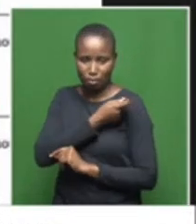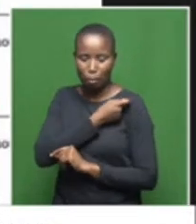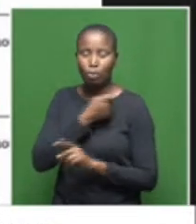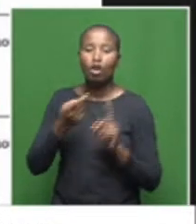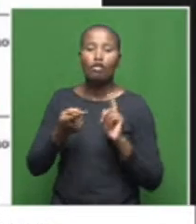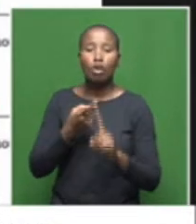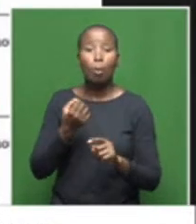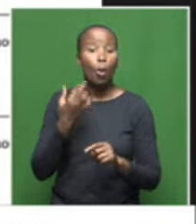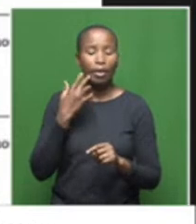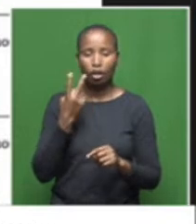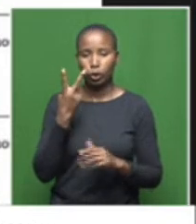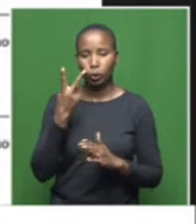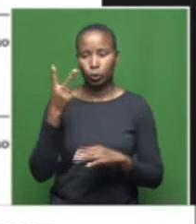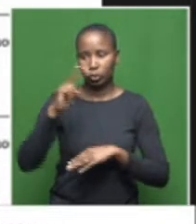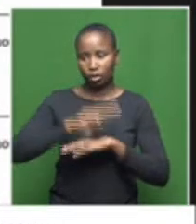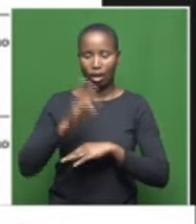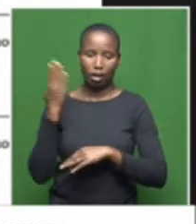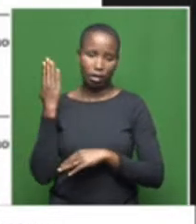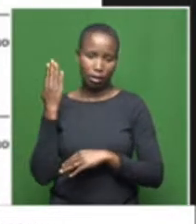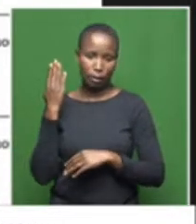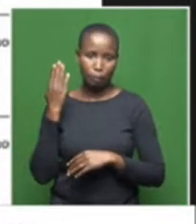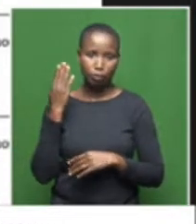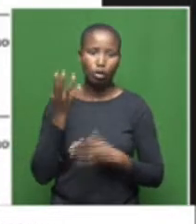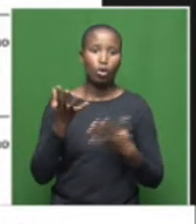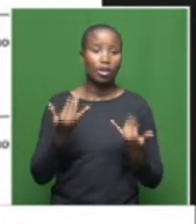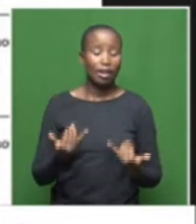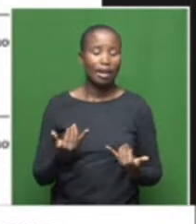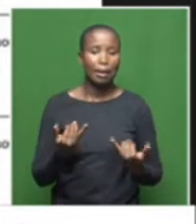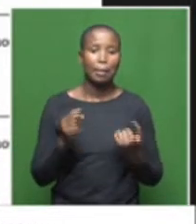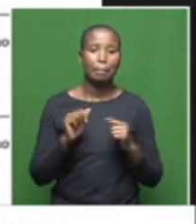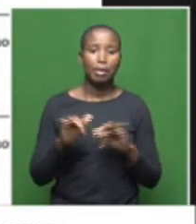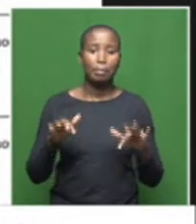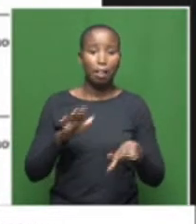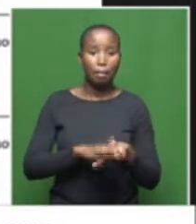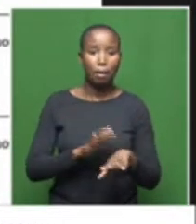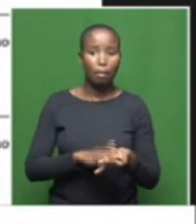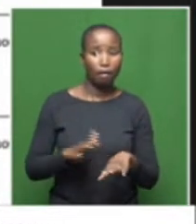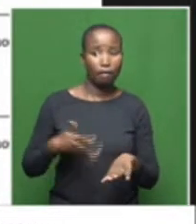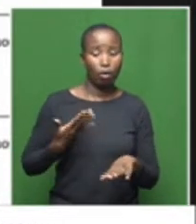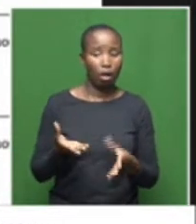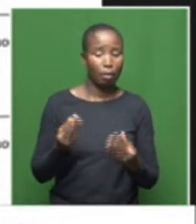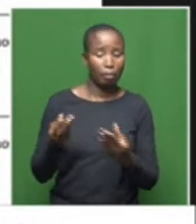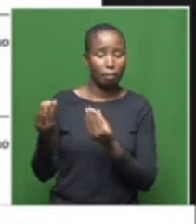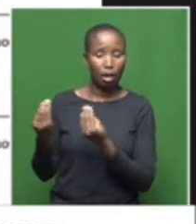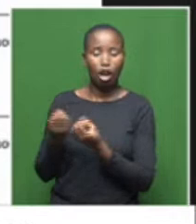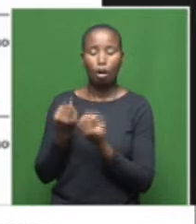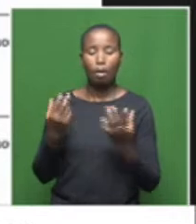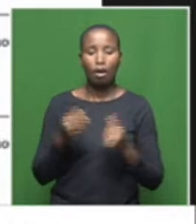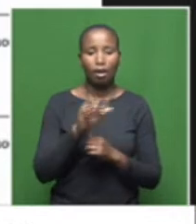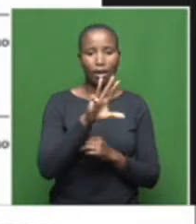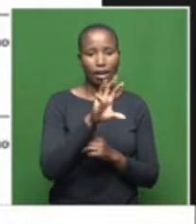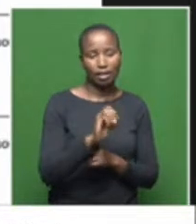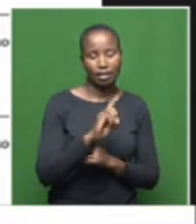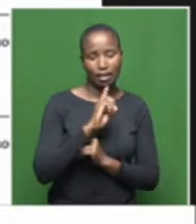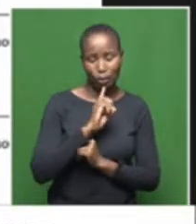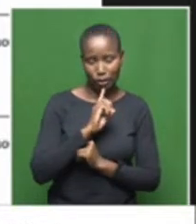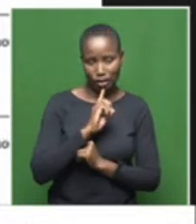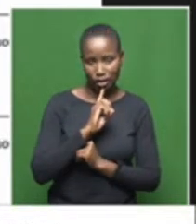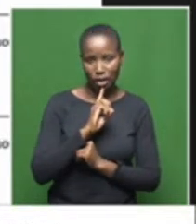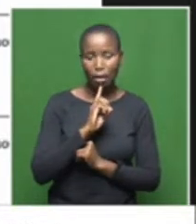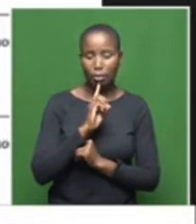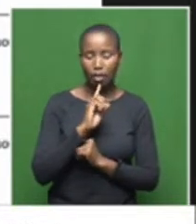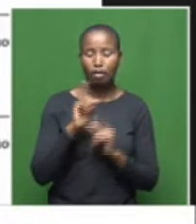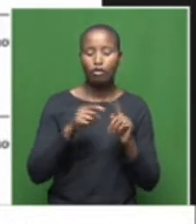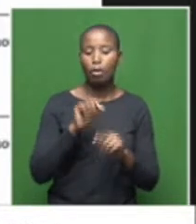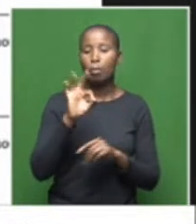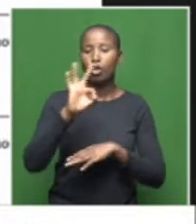days, after a steady rise over some days, reaching 80,000, 90,000, and then over the last